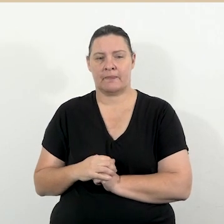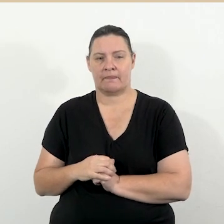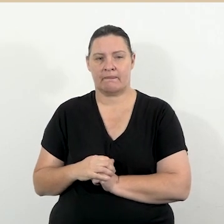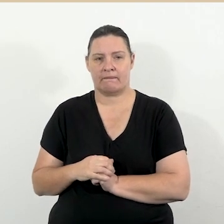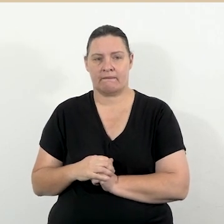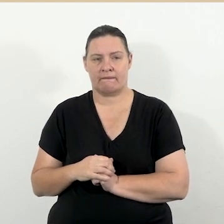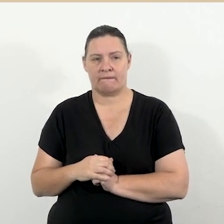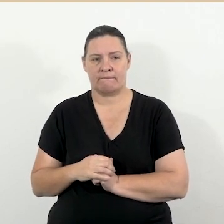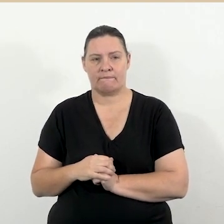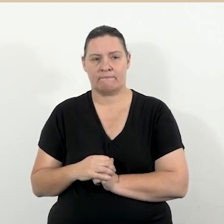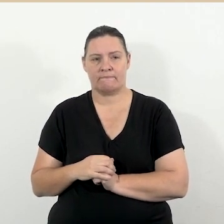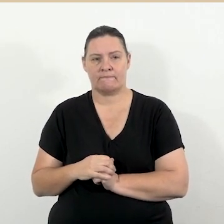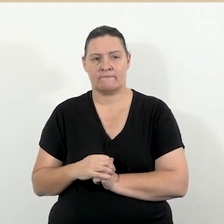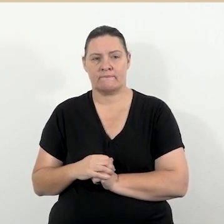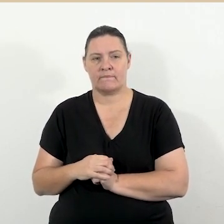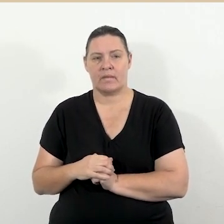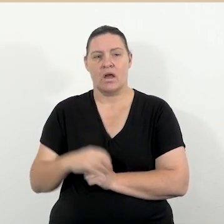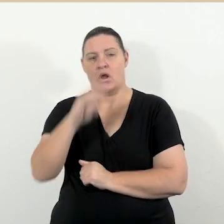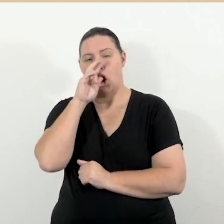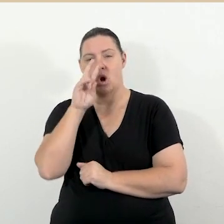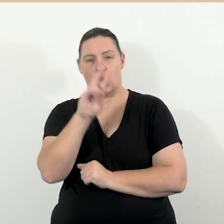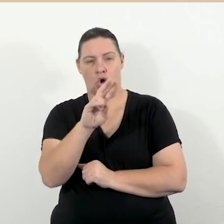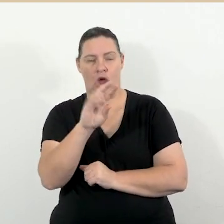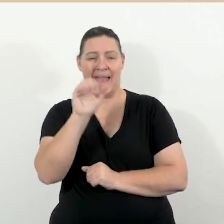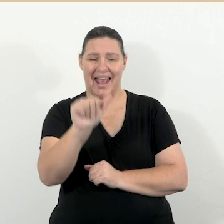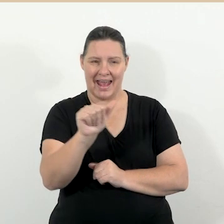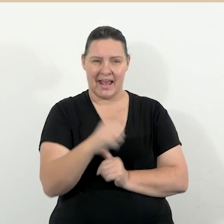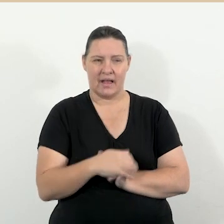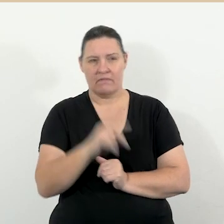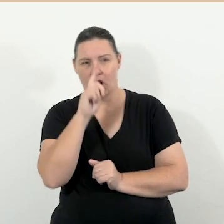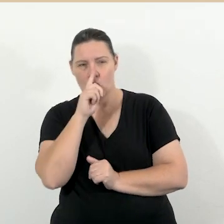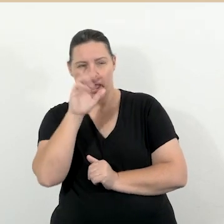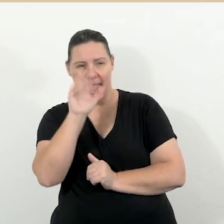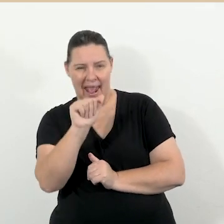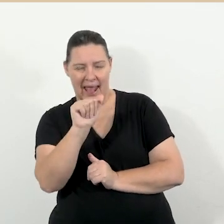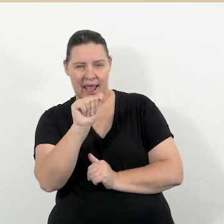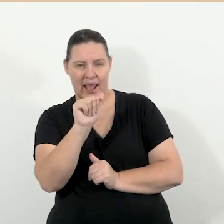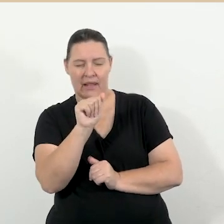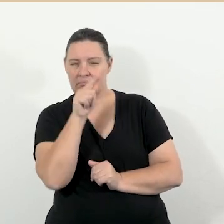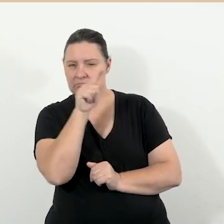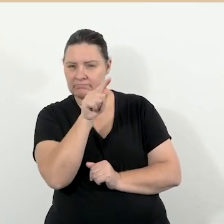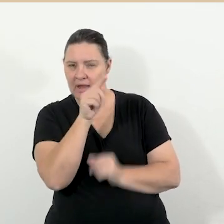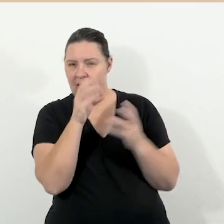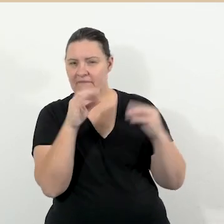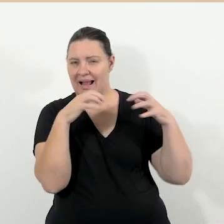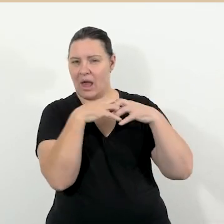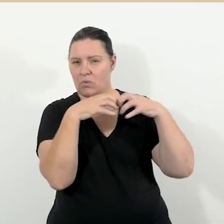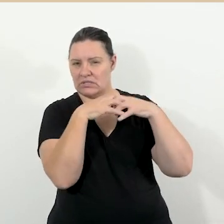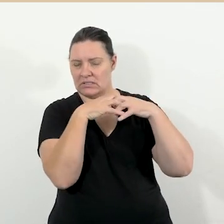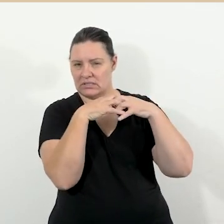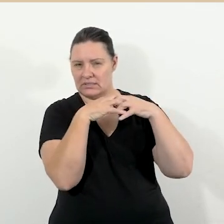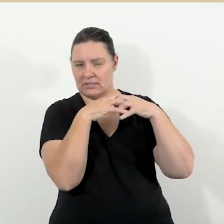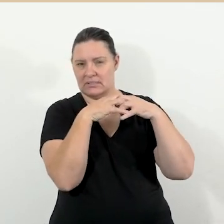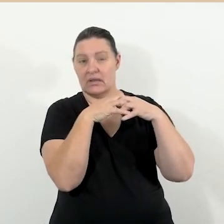last one C. Okay, now let's look at number A. If you look at number A here, we have